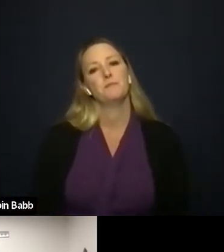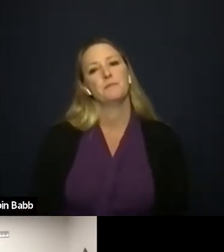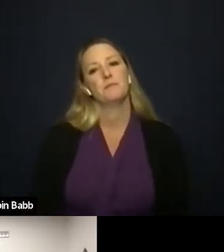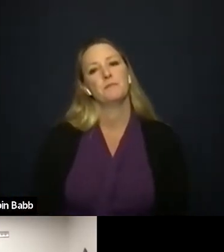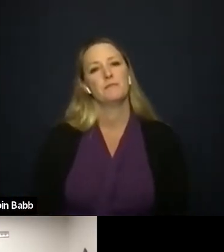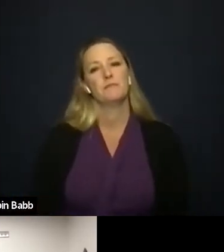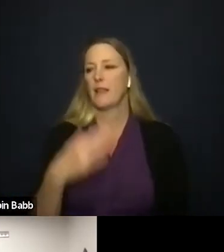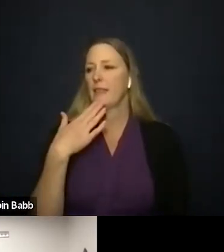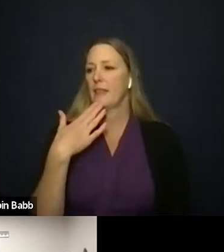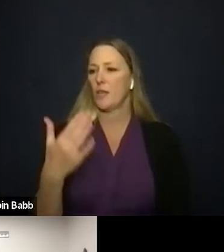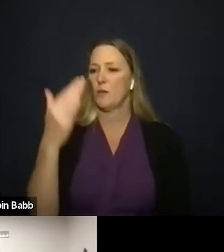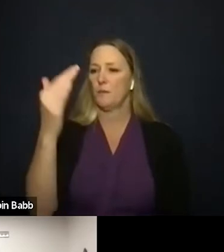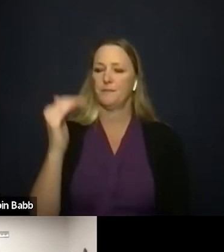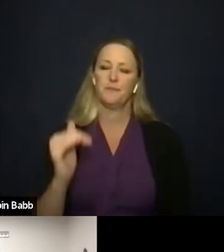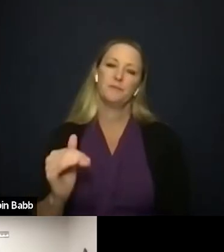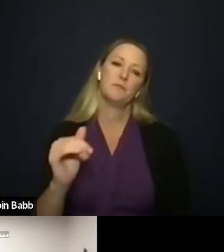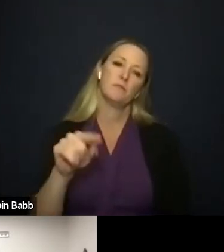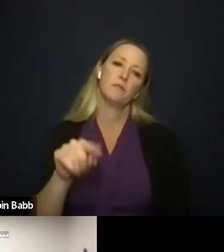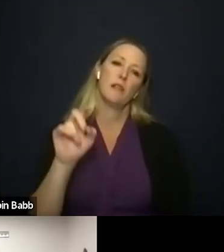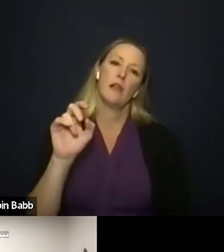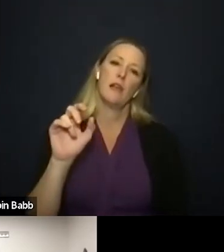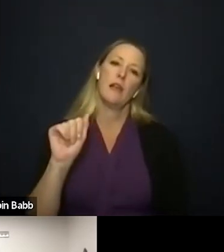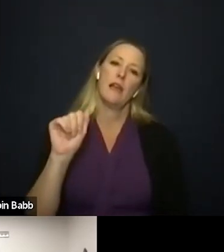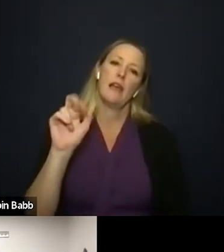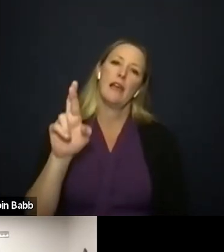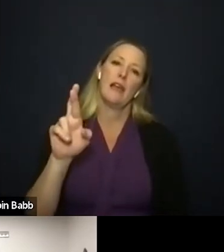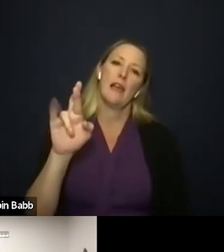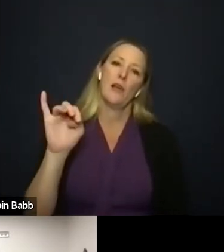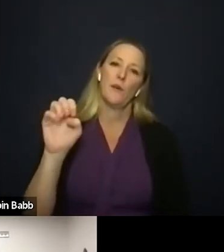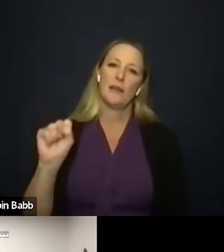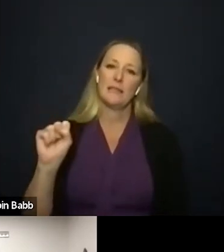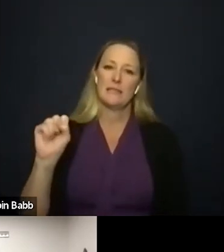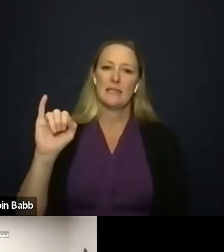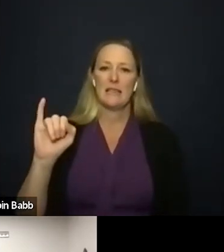thank you next speaker is aries ivanova